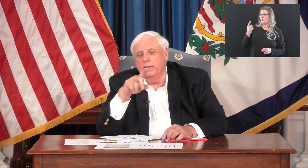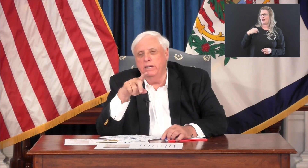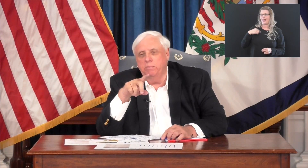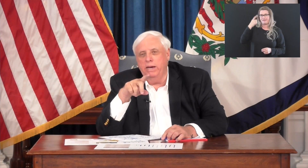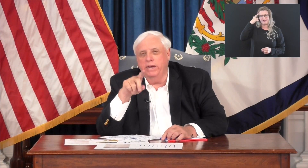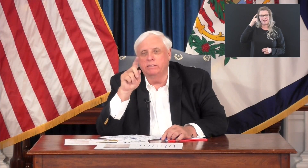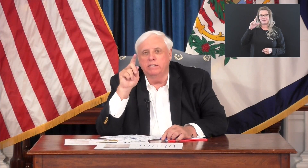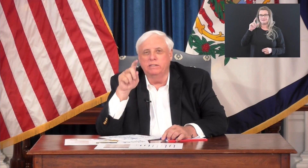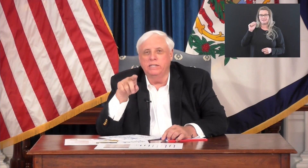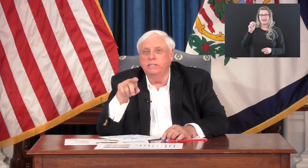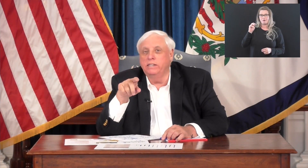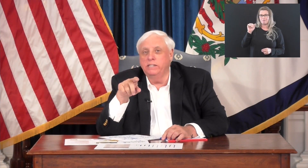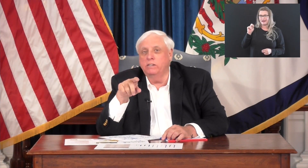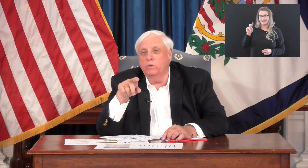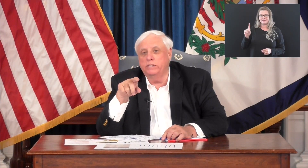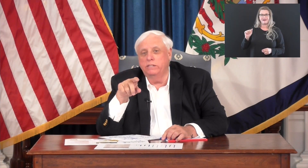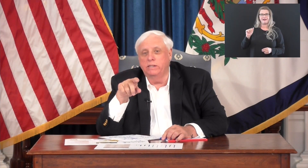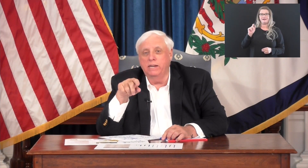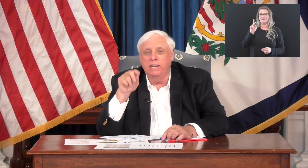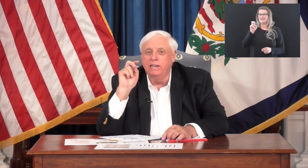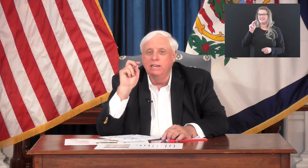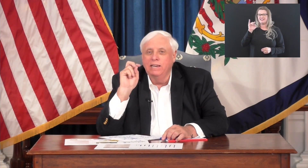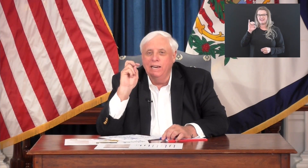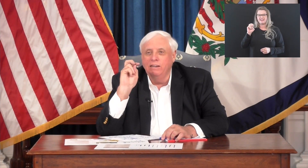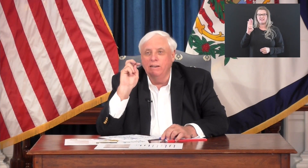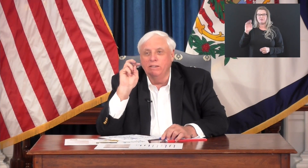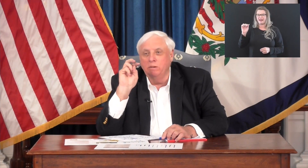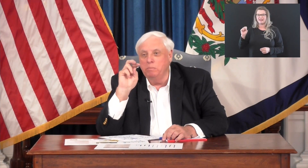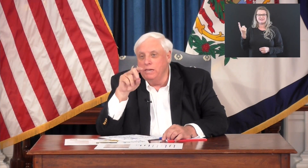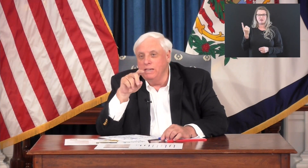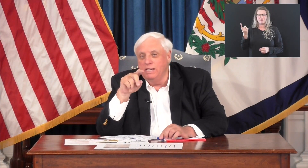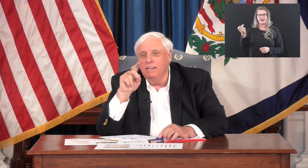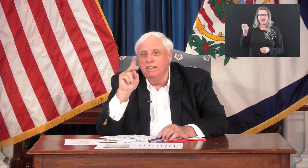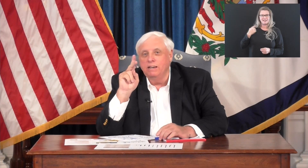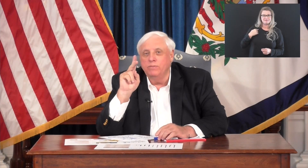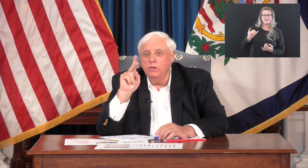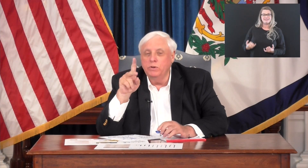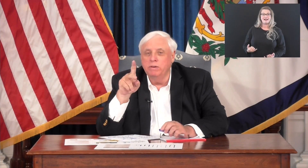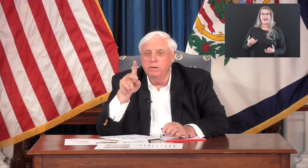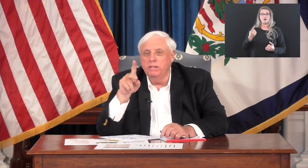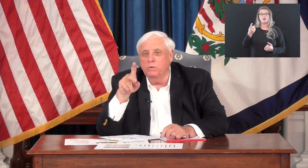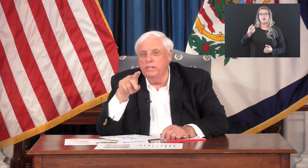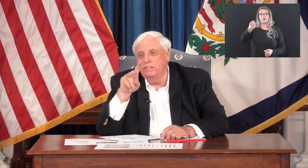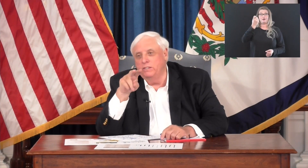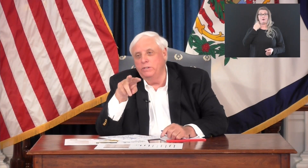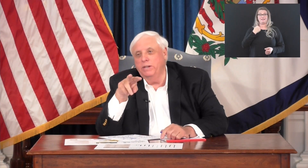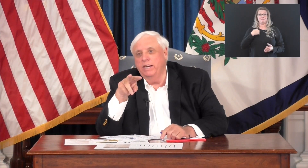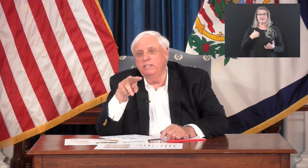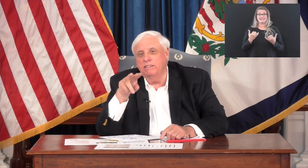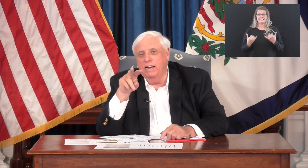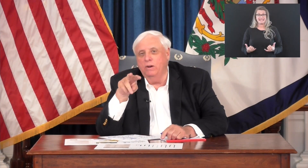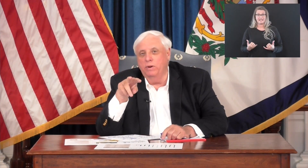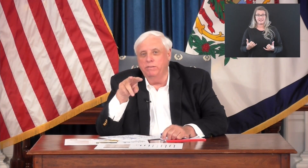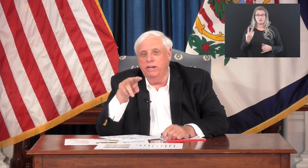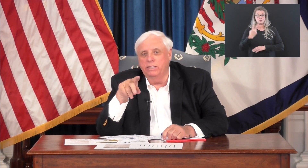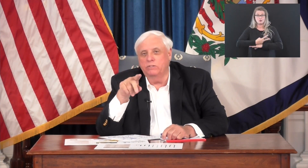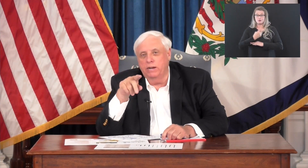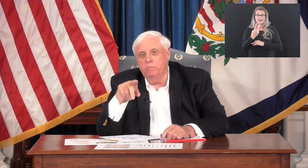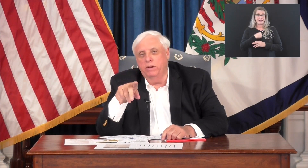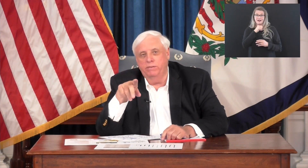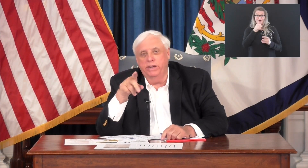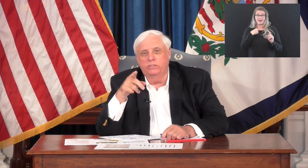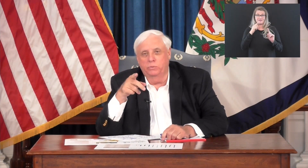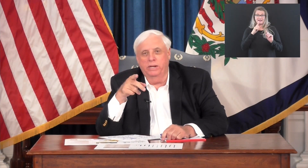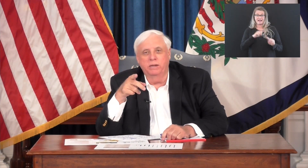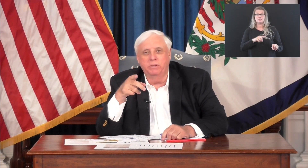or Kenny Bass, and then the question today. And to me, if you give me the question 2 days and I don't have an answer, I'm